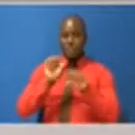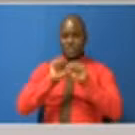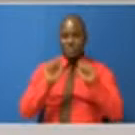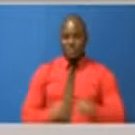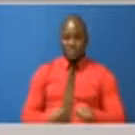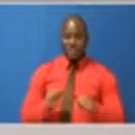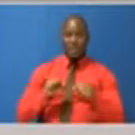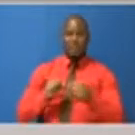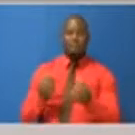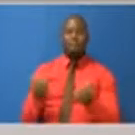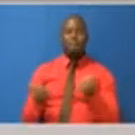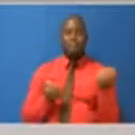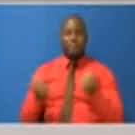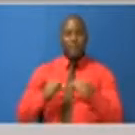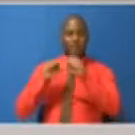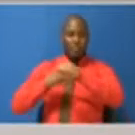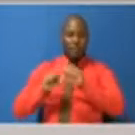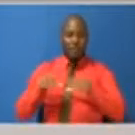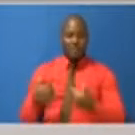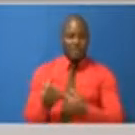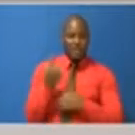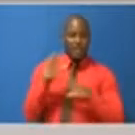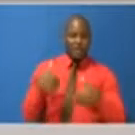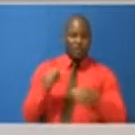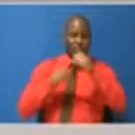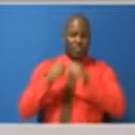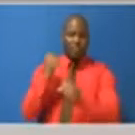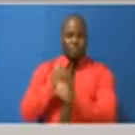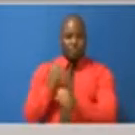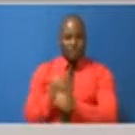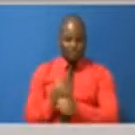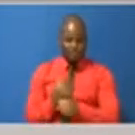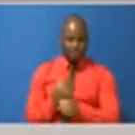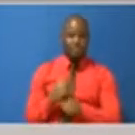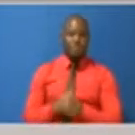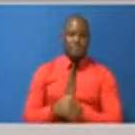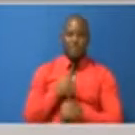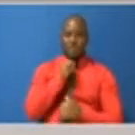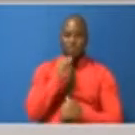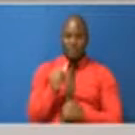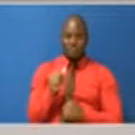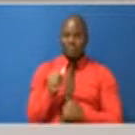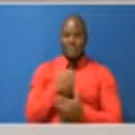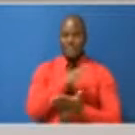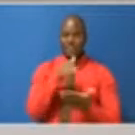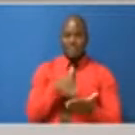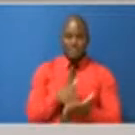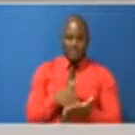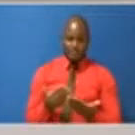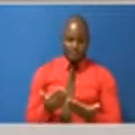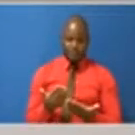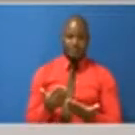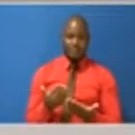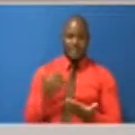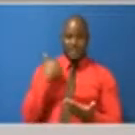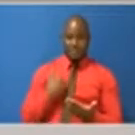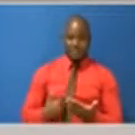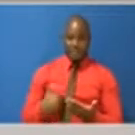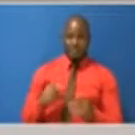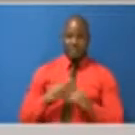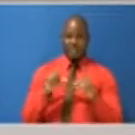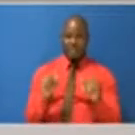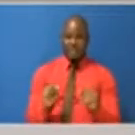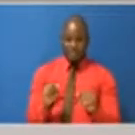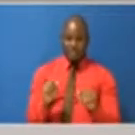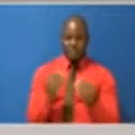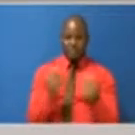such as my tattoos how many of them understand how my tattoos work it's it's not a large percentage so i reflect today i came up